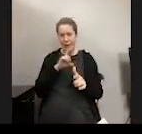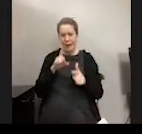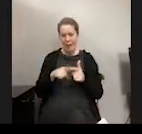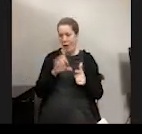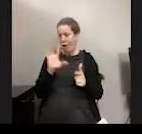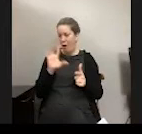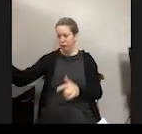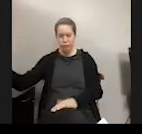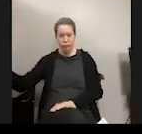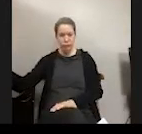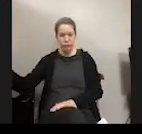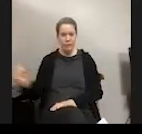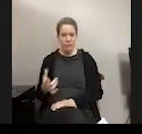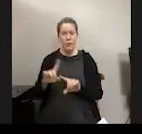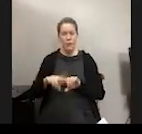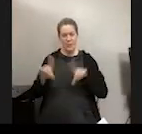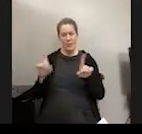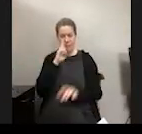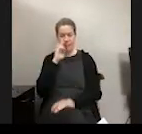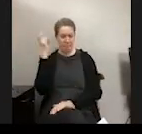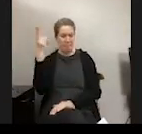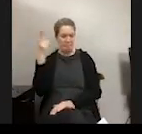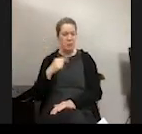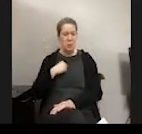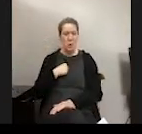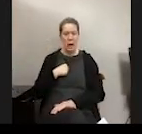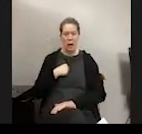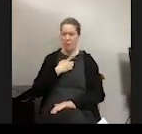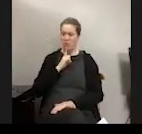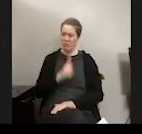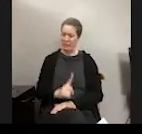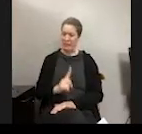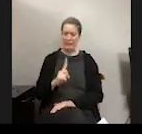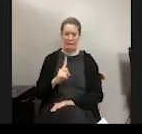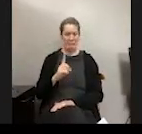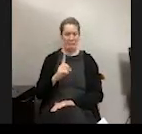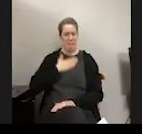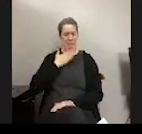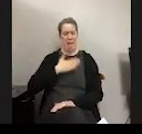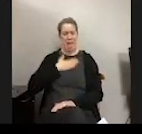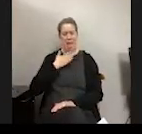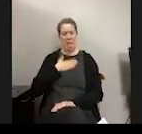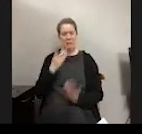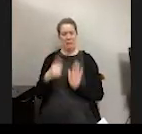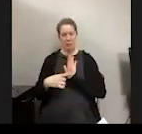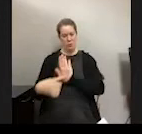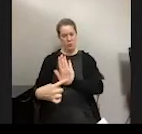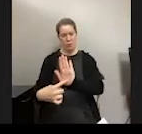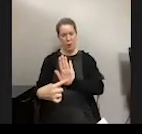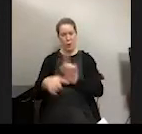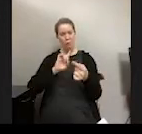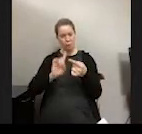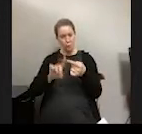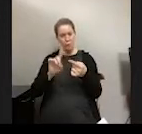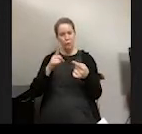almost. But I feel I'm very, very pleased to be able to present this kind of thing to the public. And again, I'm especially excited to not